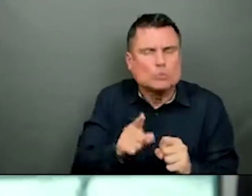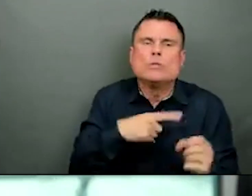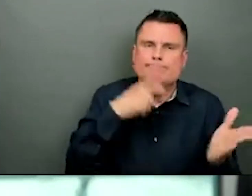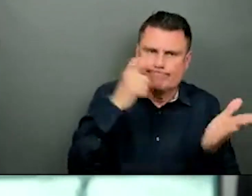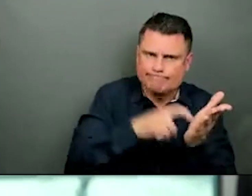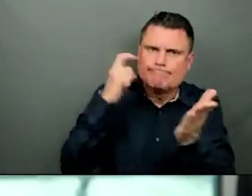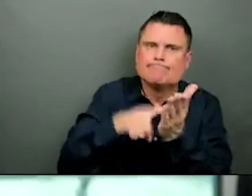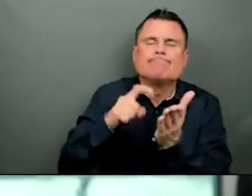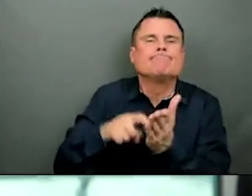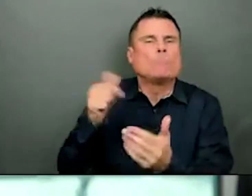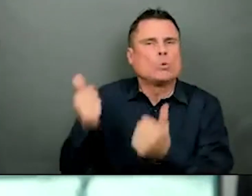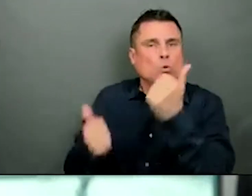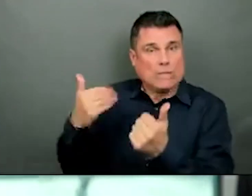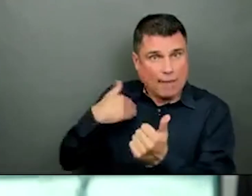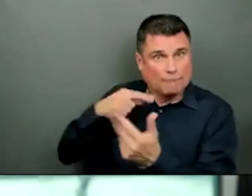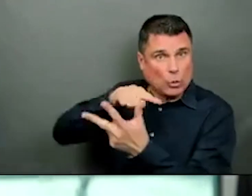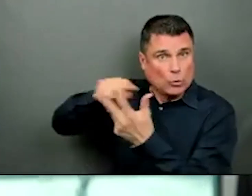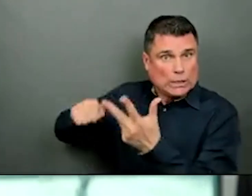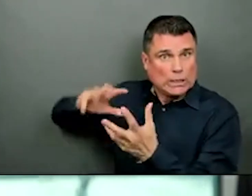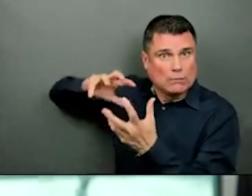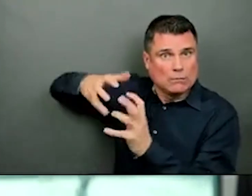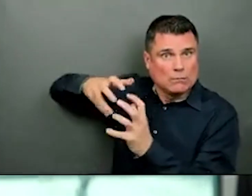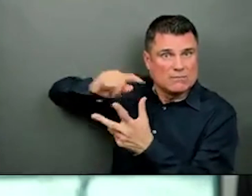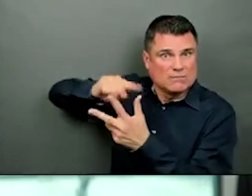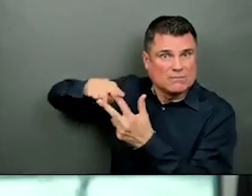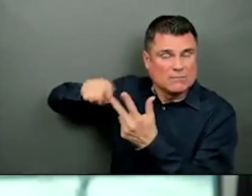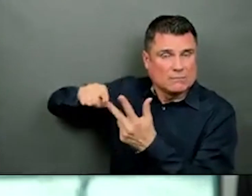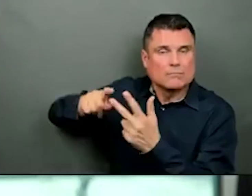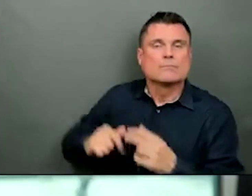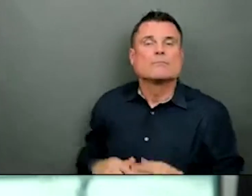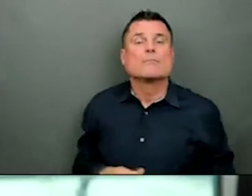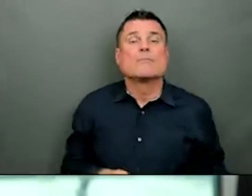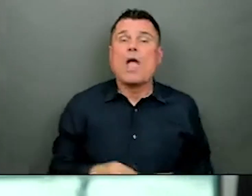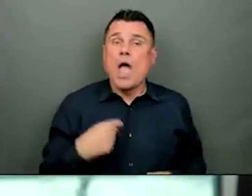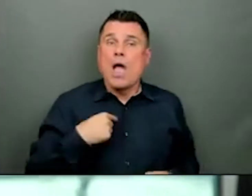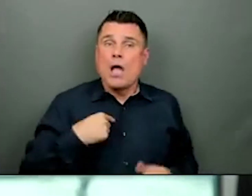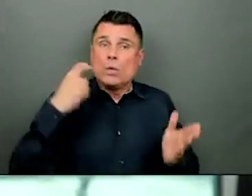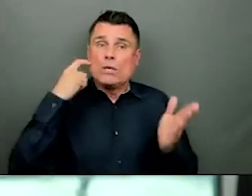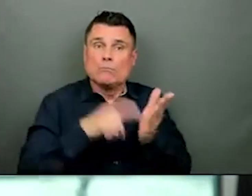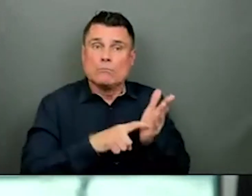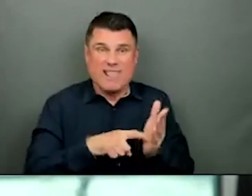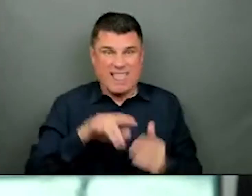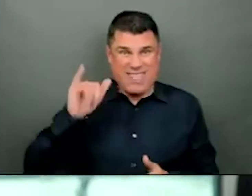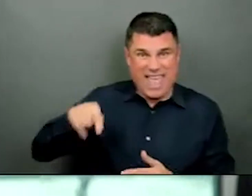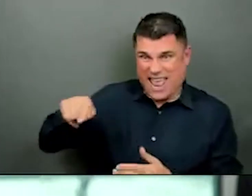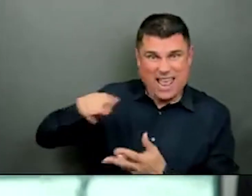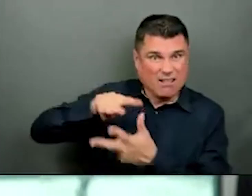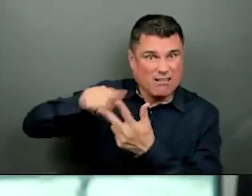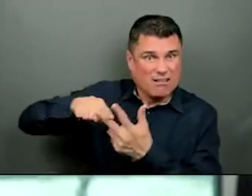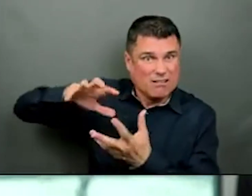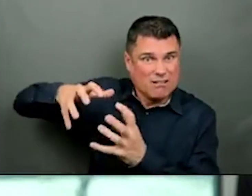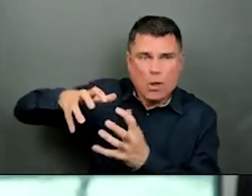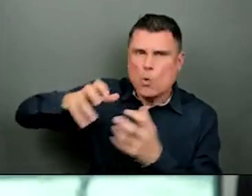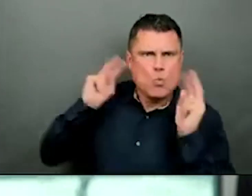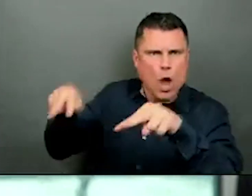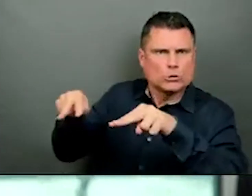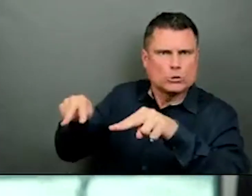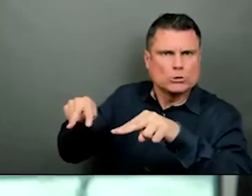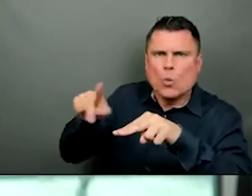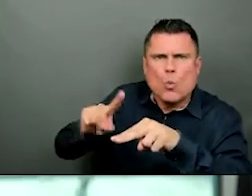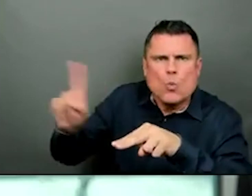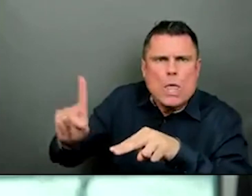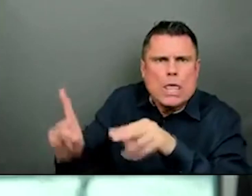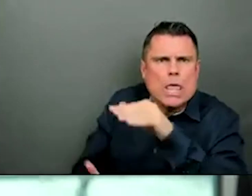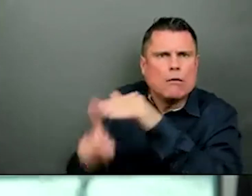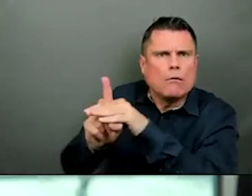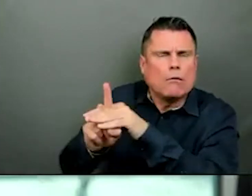and in some cases they lead to more severe illness. We're also concerned that some of them seem to have a reduced response to some